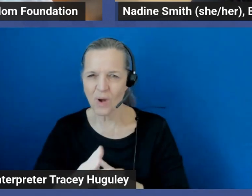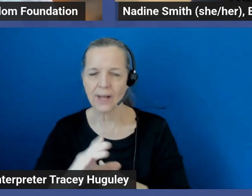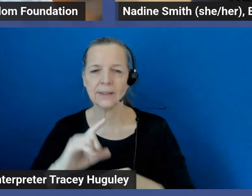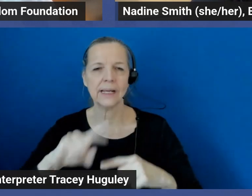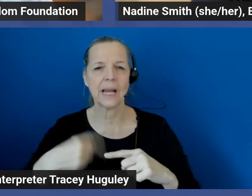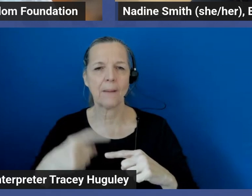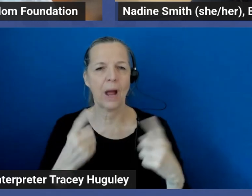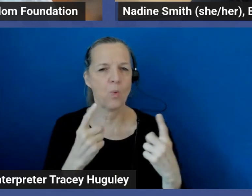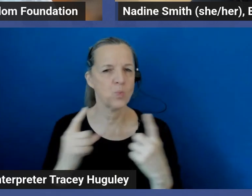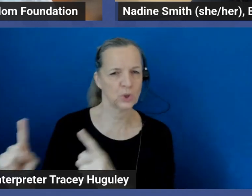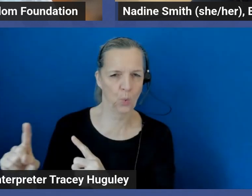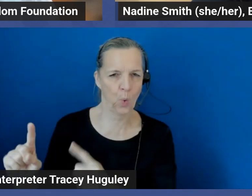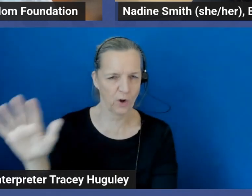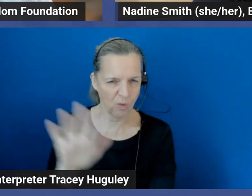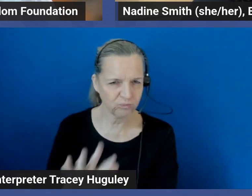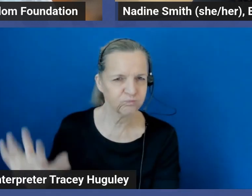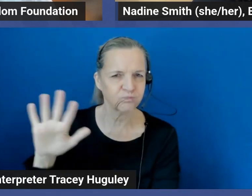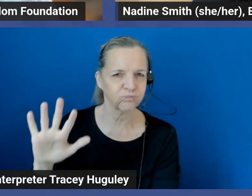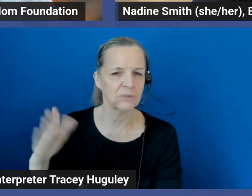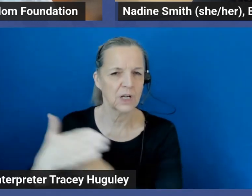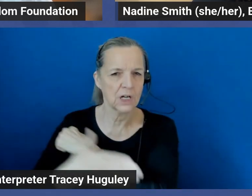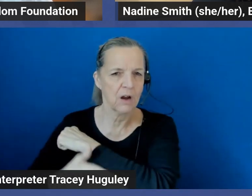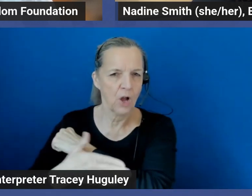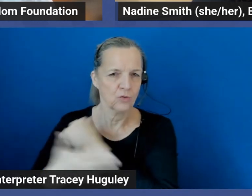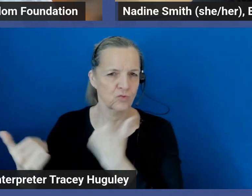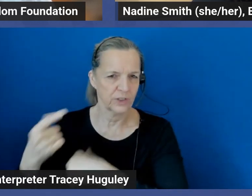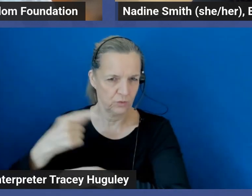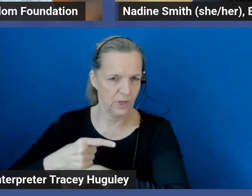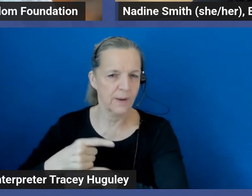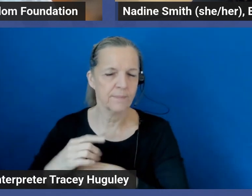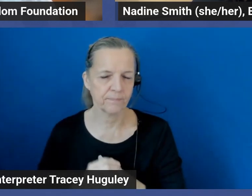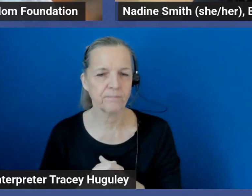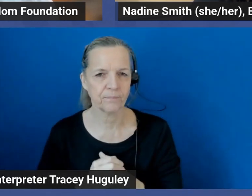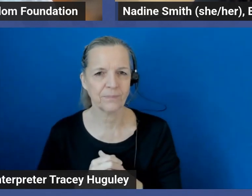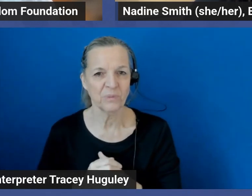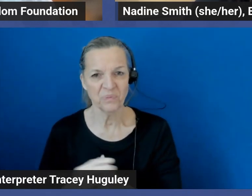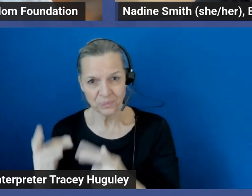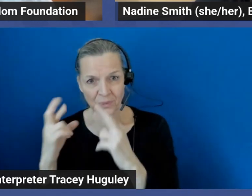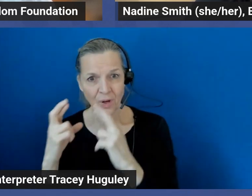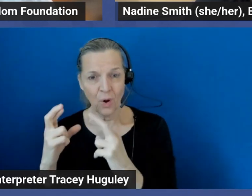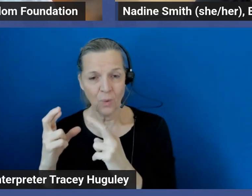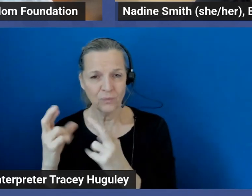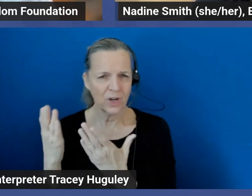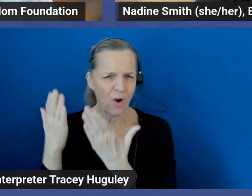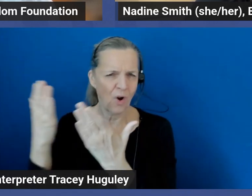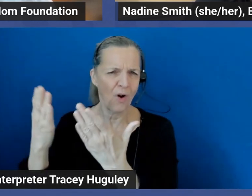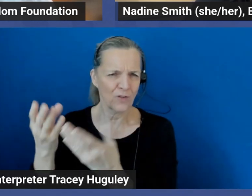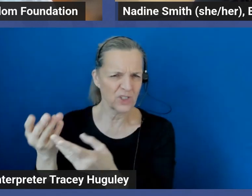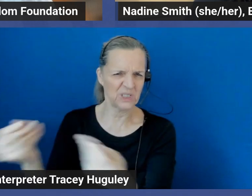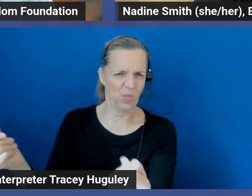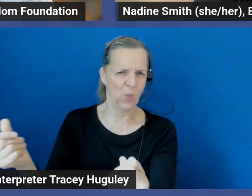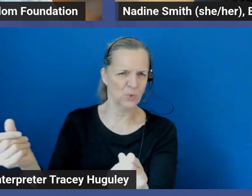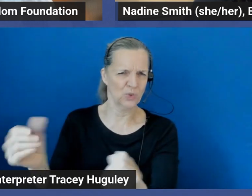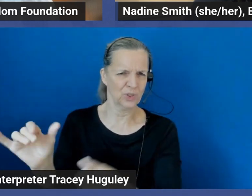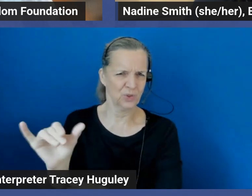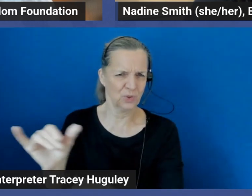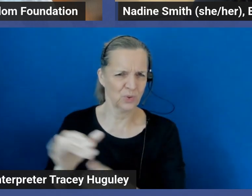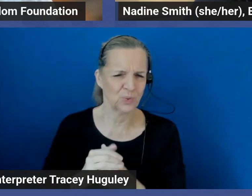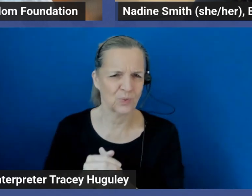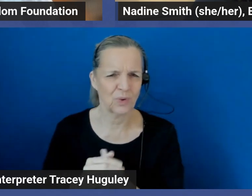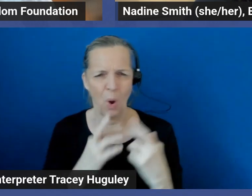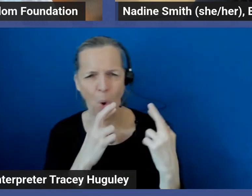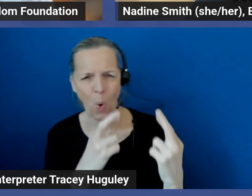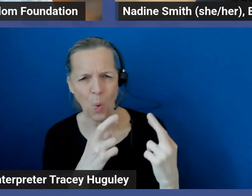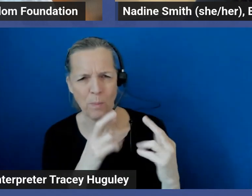about what's going on in the country today, and hopefully offering some solutions and some